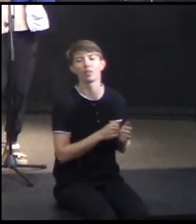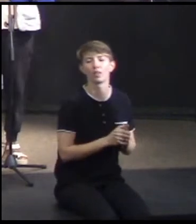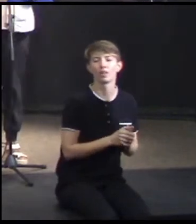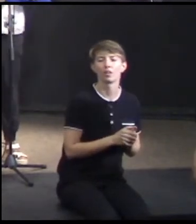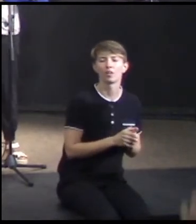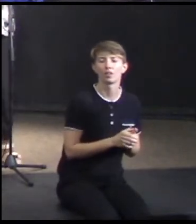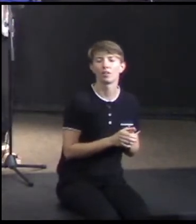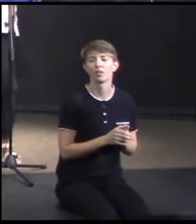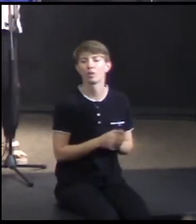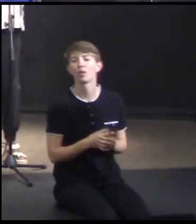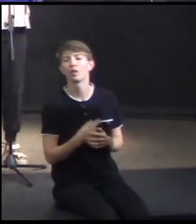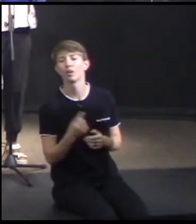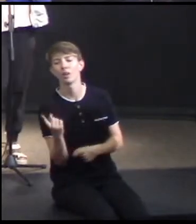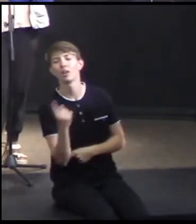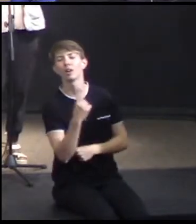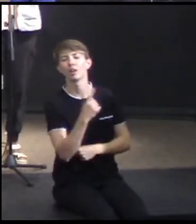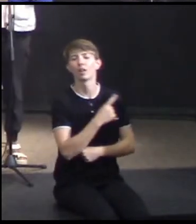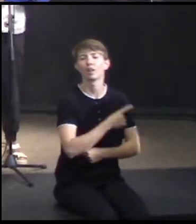utaboya.